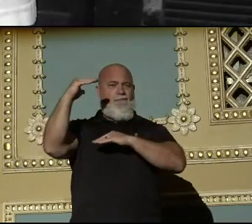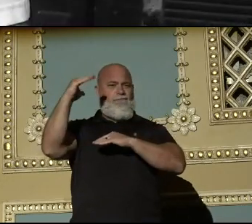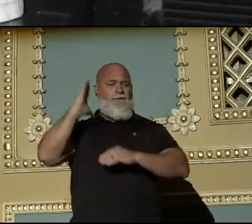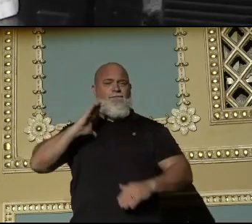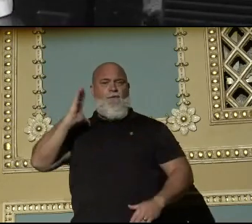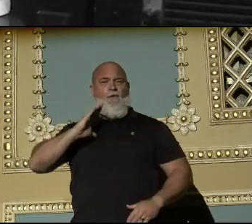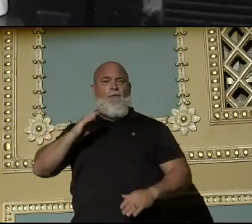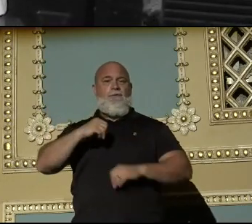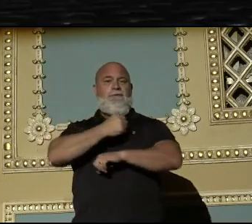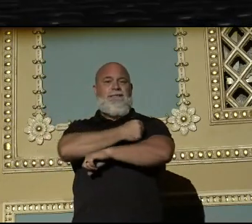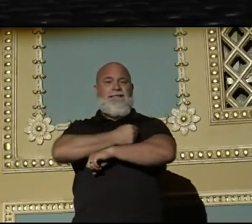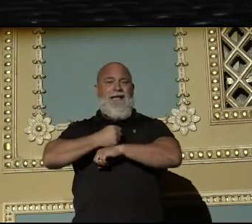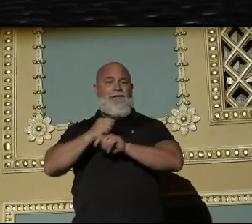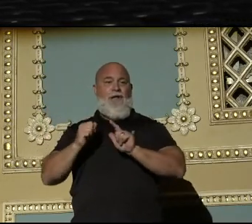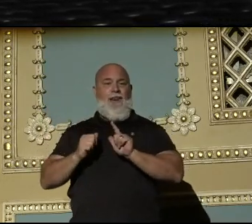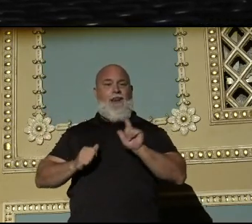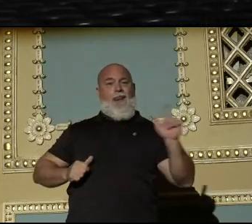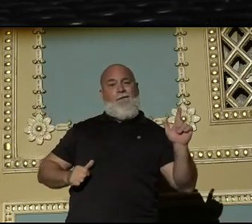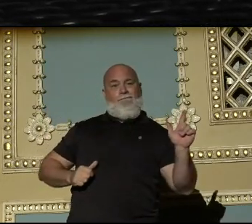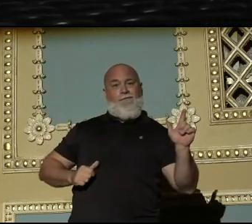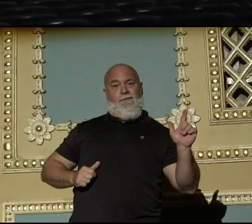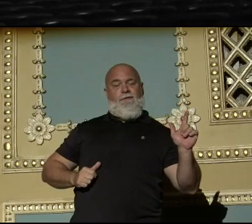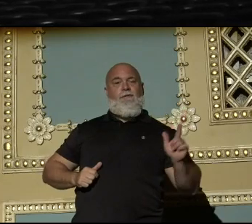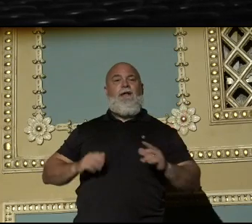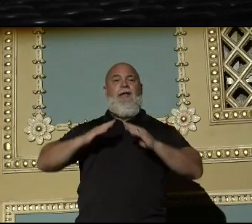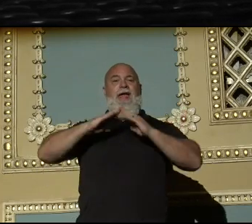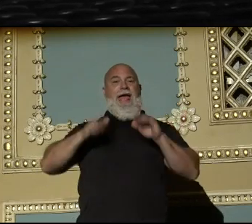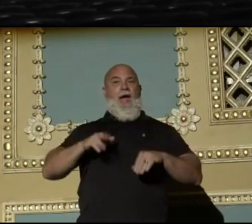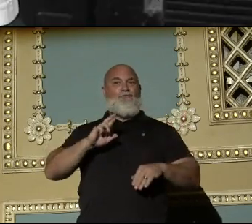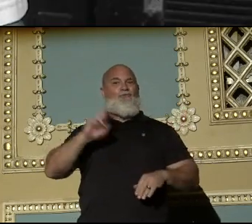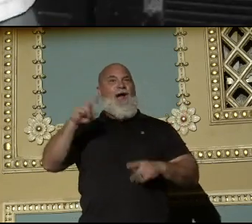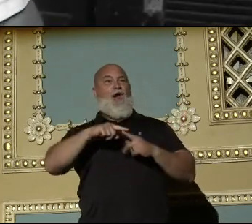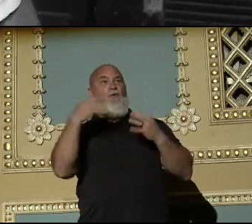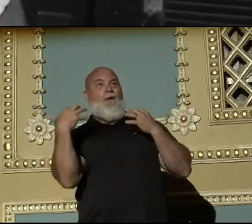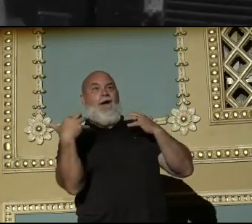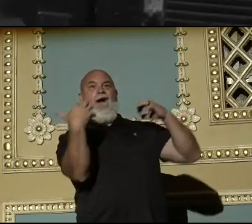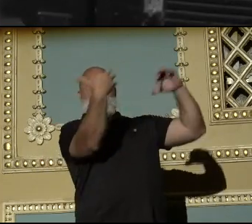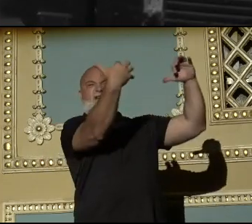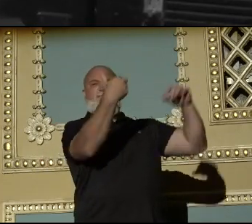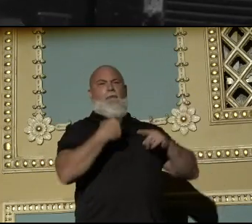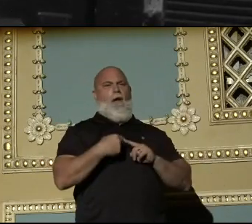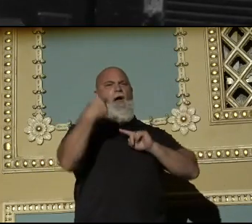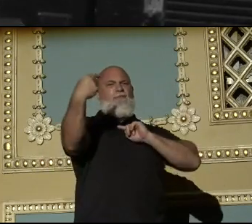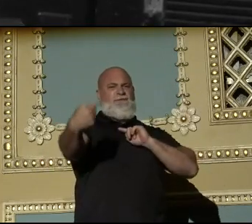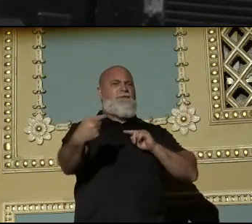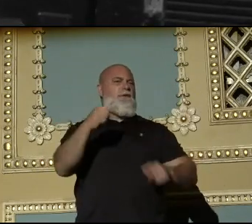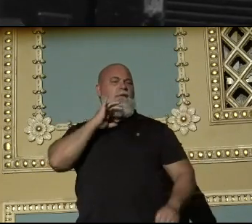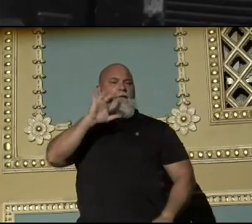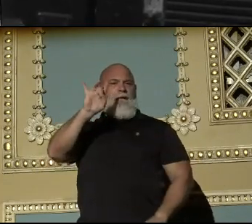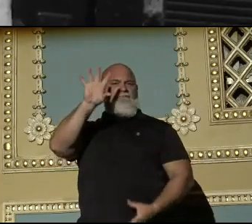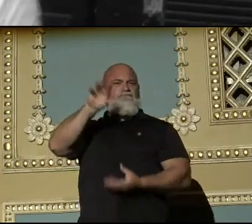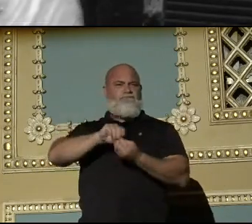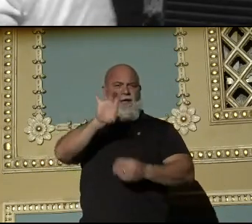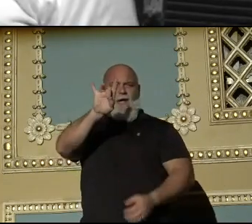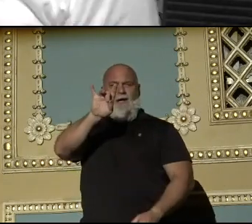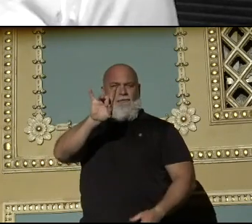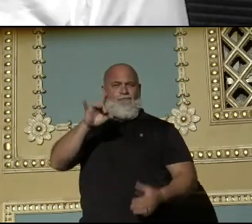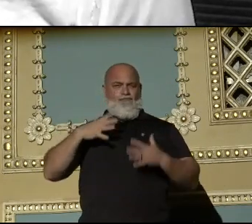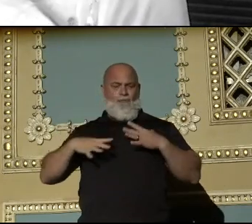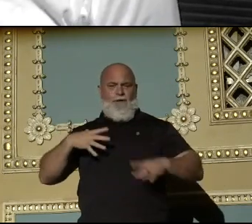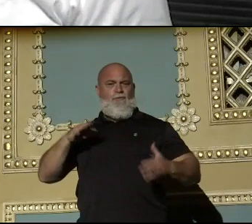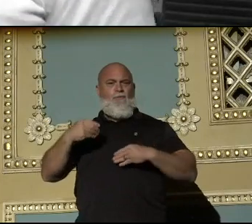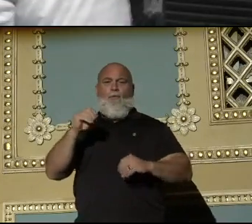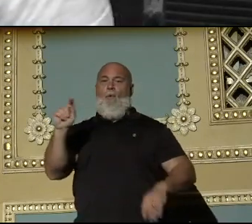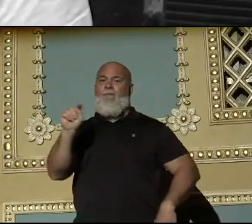stage left, house right to those of you in the audience, there were 8 as well. No bathrooms on